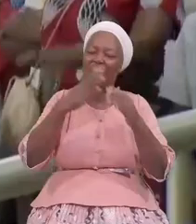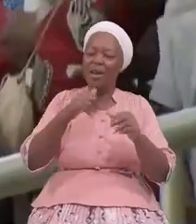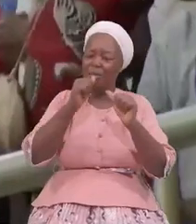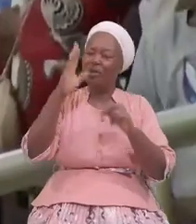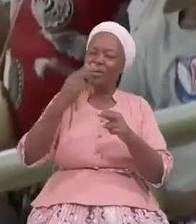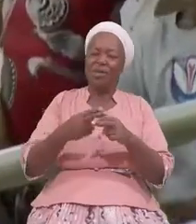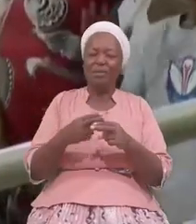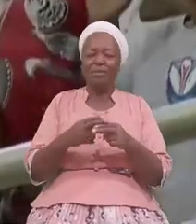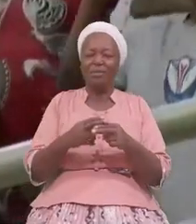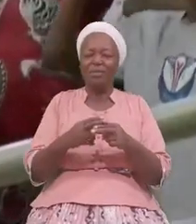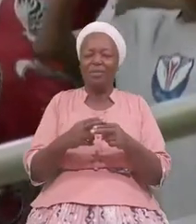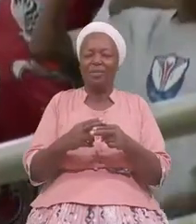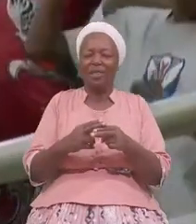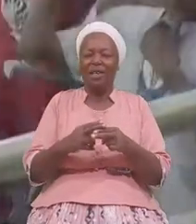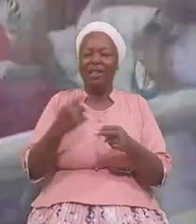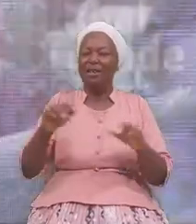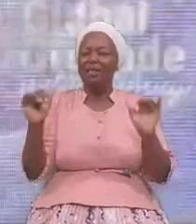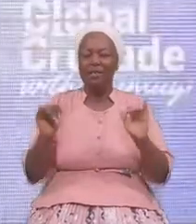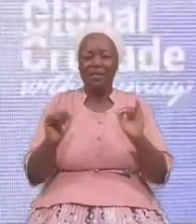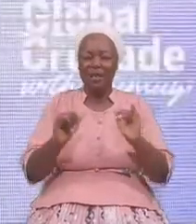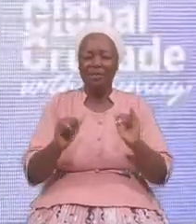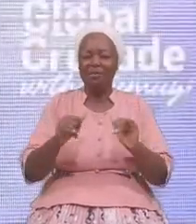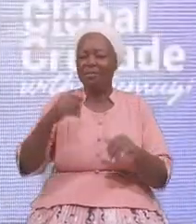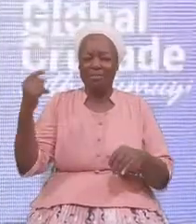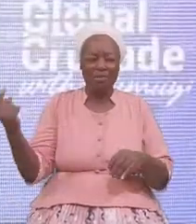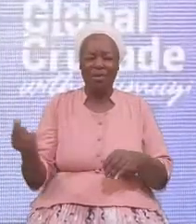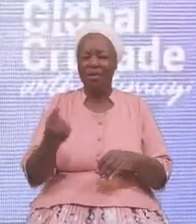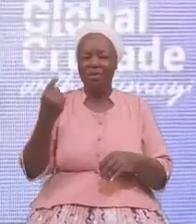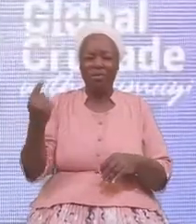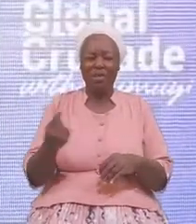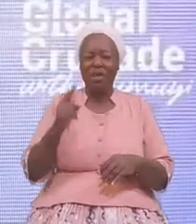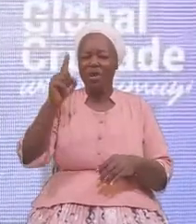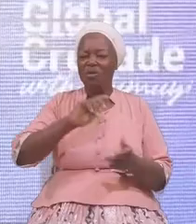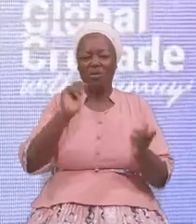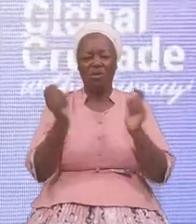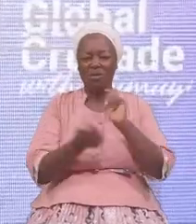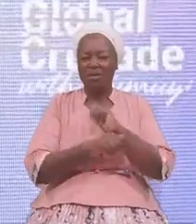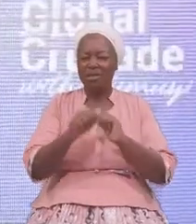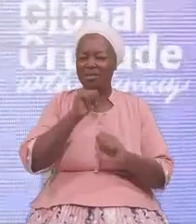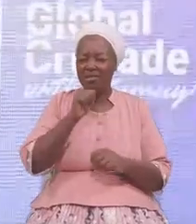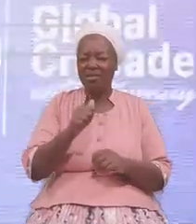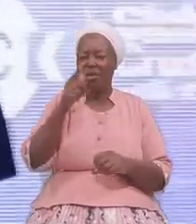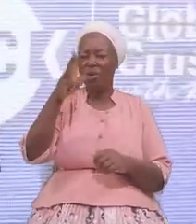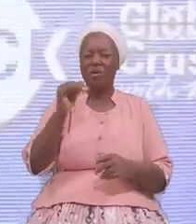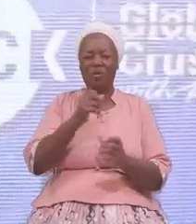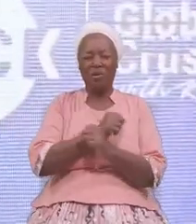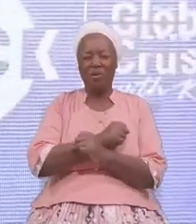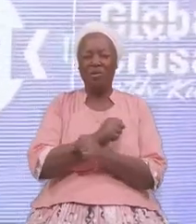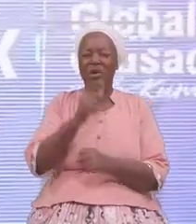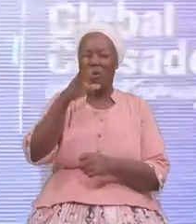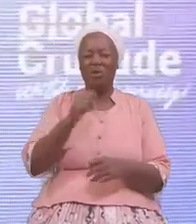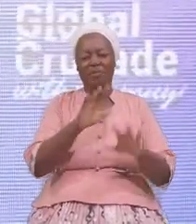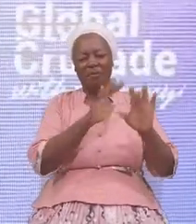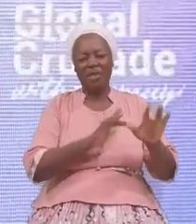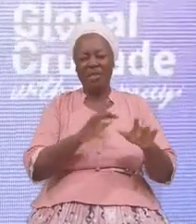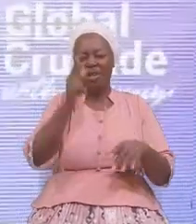name. The same forever. You change not. God of love, God of mercy, God